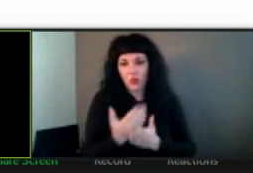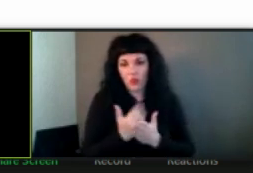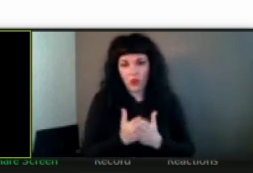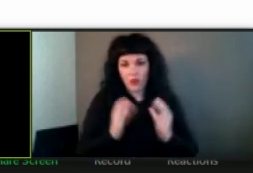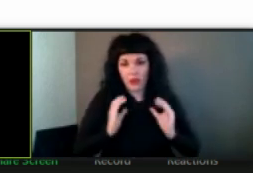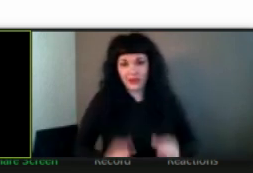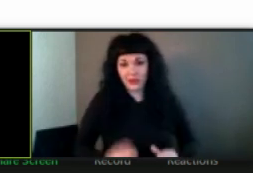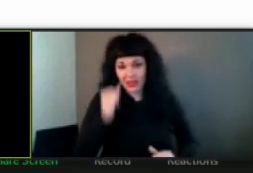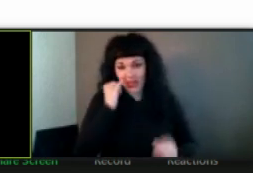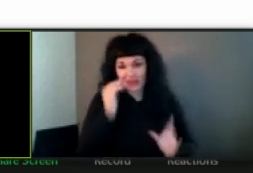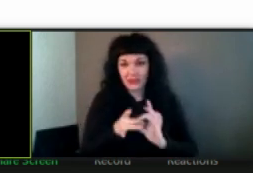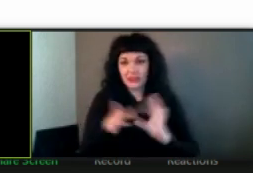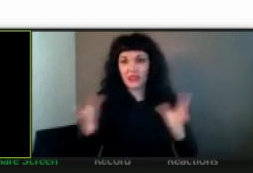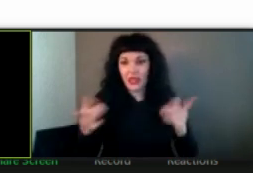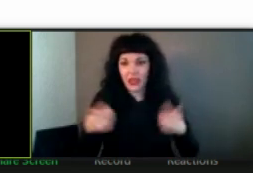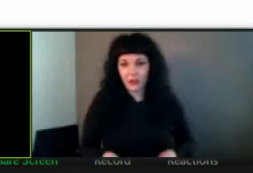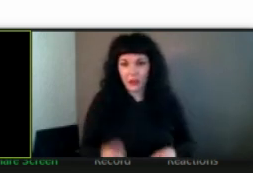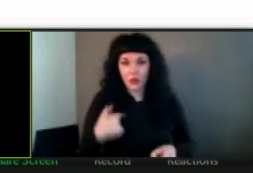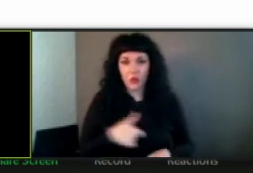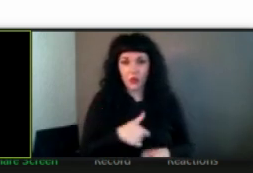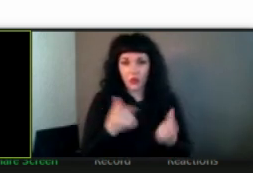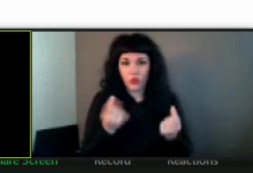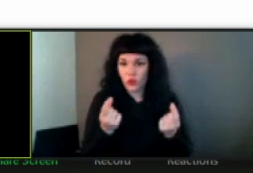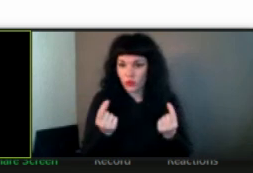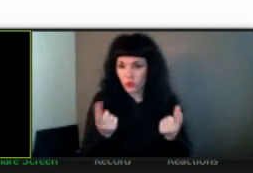disconnected and what we would do for them.